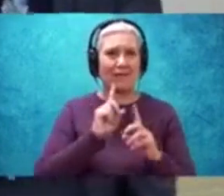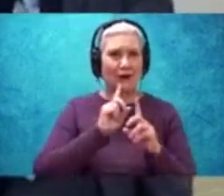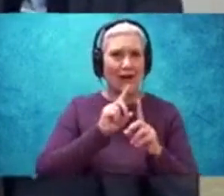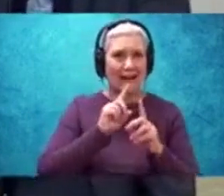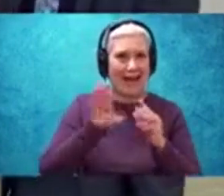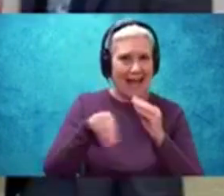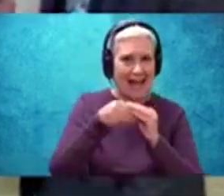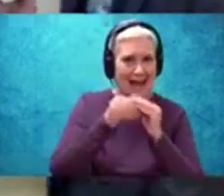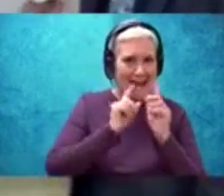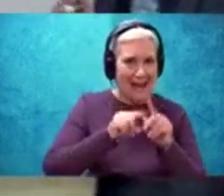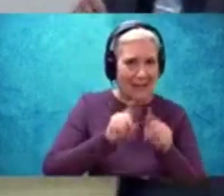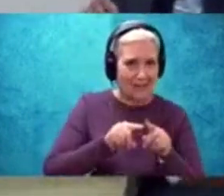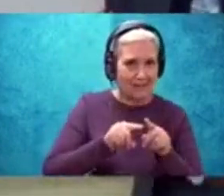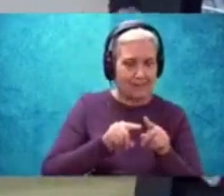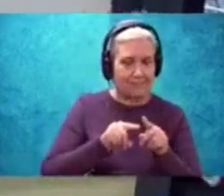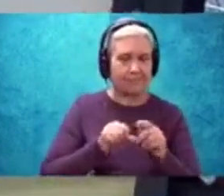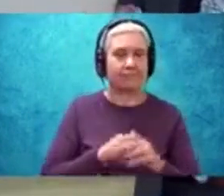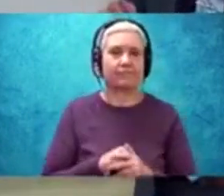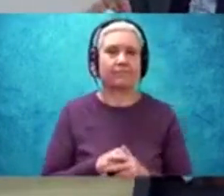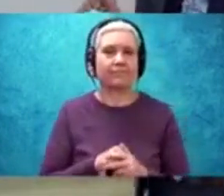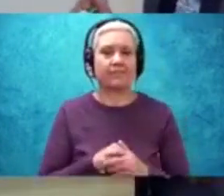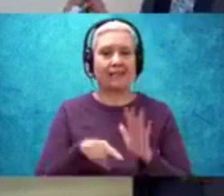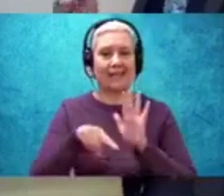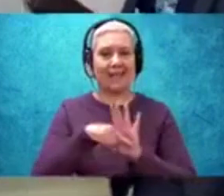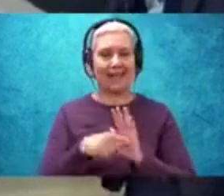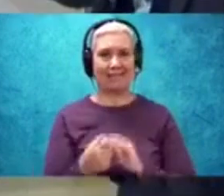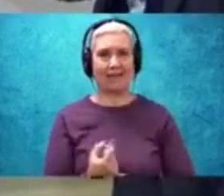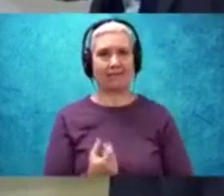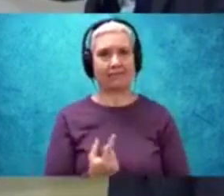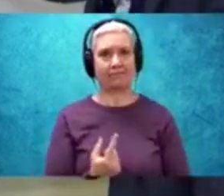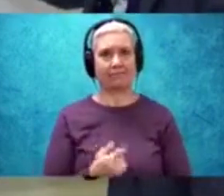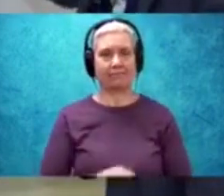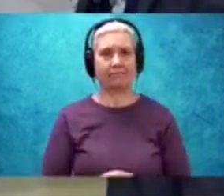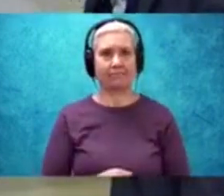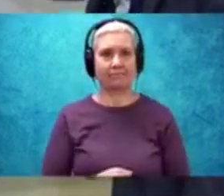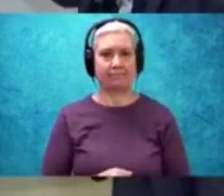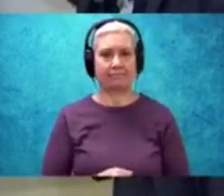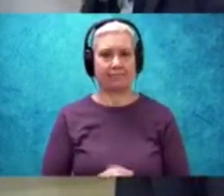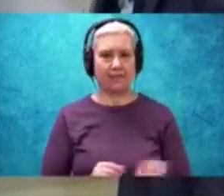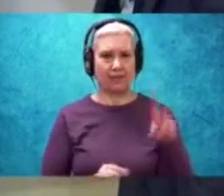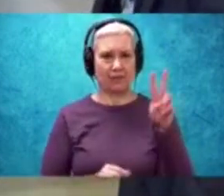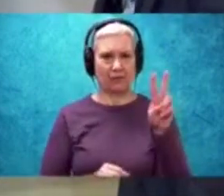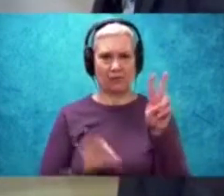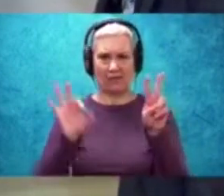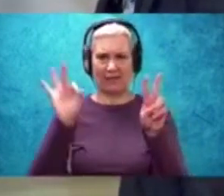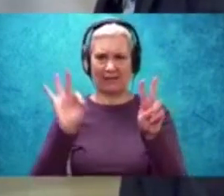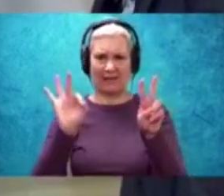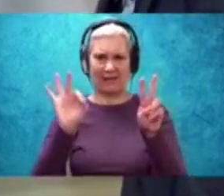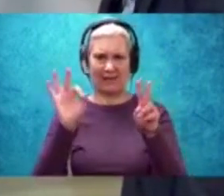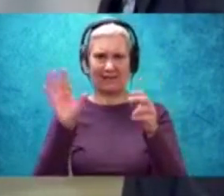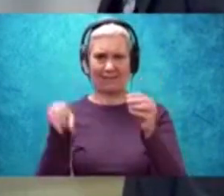that's going to give us this negative 11. Well, we see that 2 and 9 here, if I add them together,